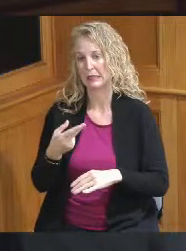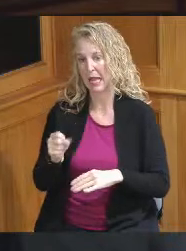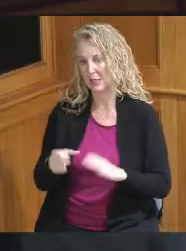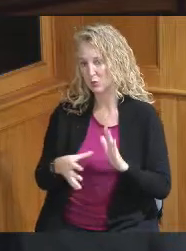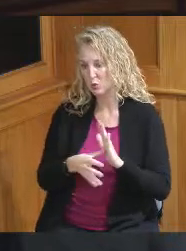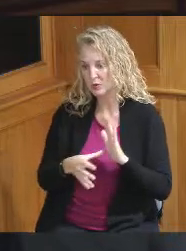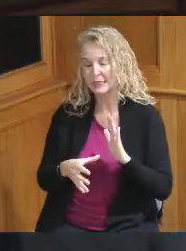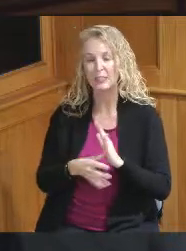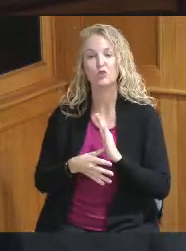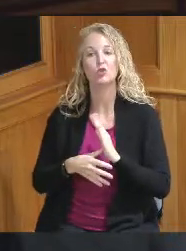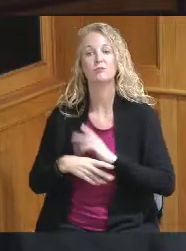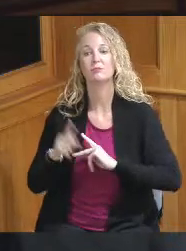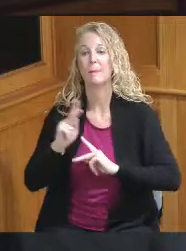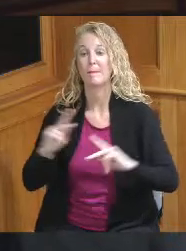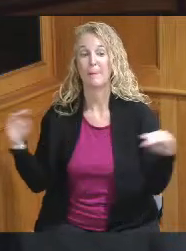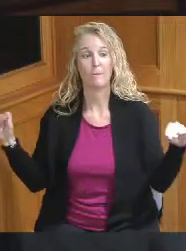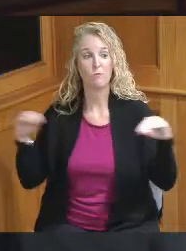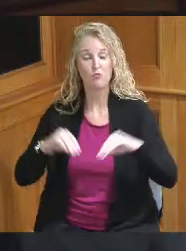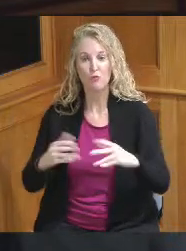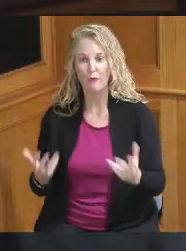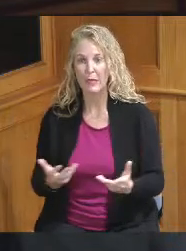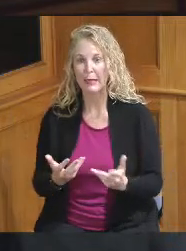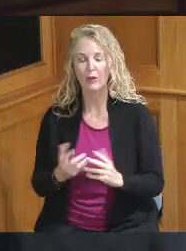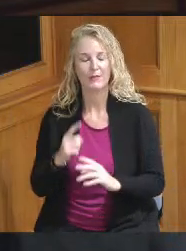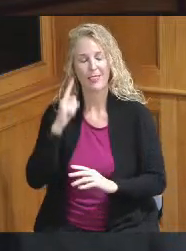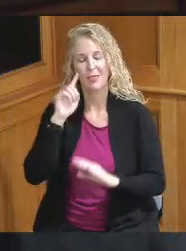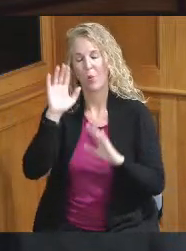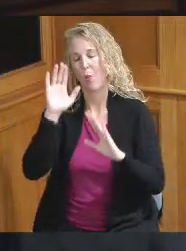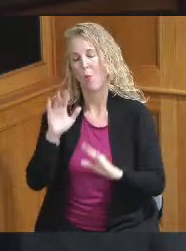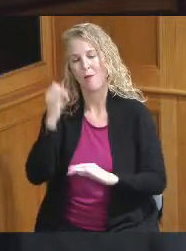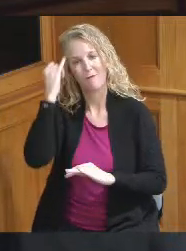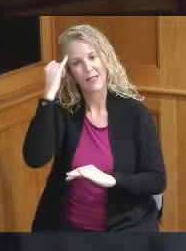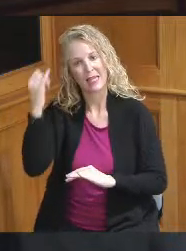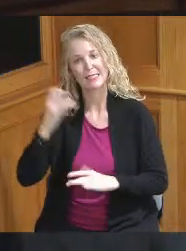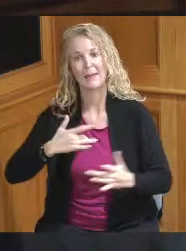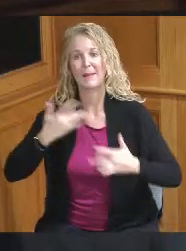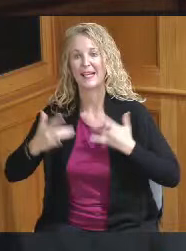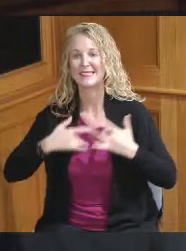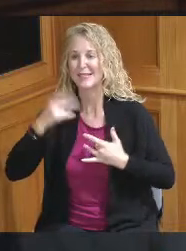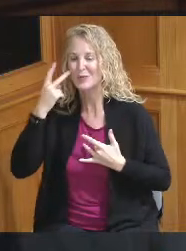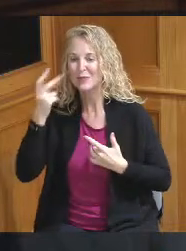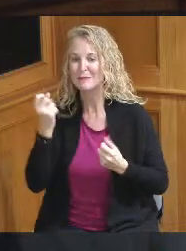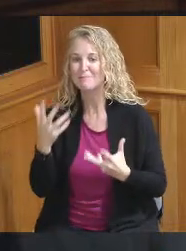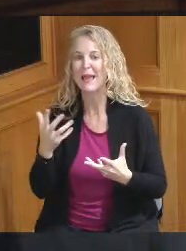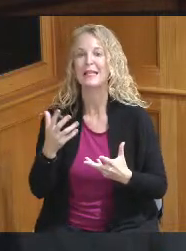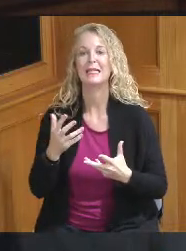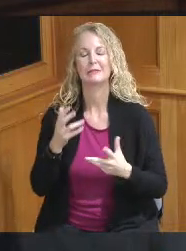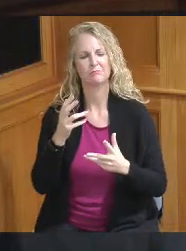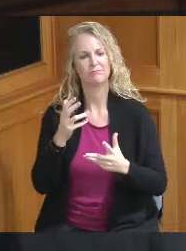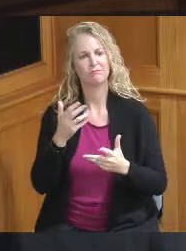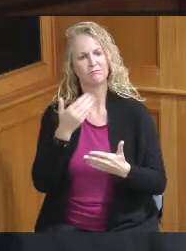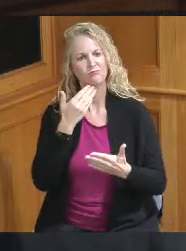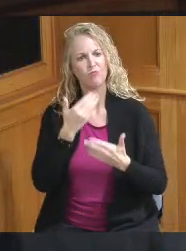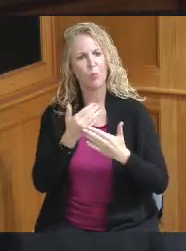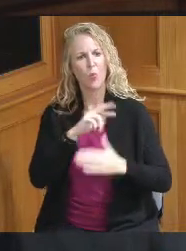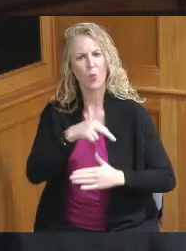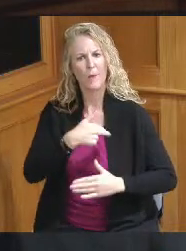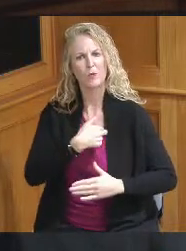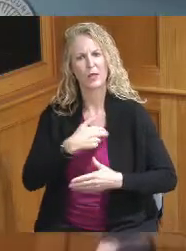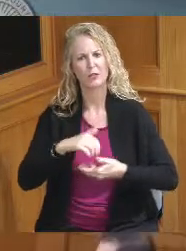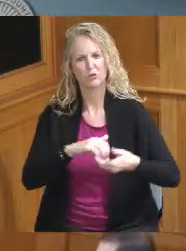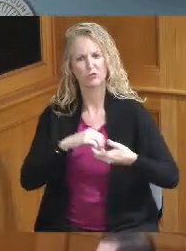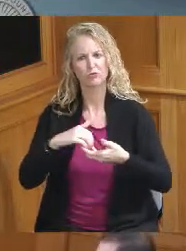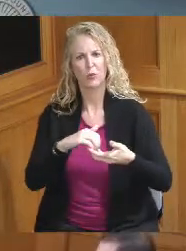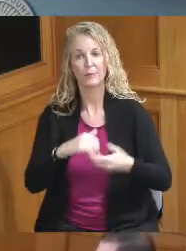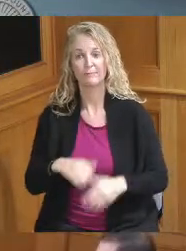So, I think this is a great idea. I'm delighted that it's in partnership with so many well-respected organizations. Thanks.